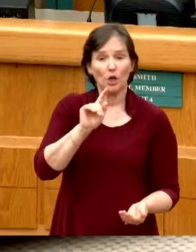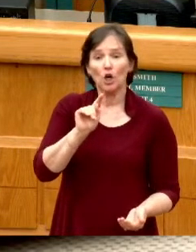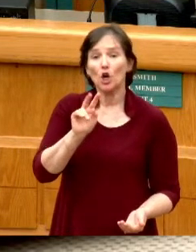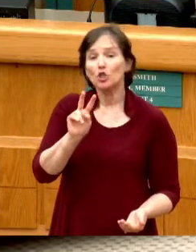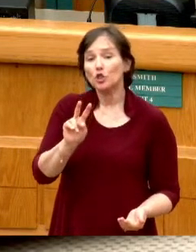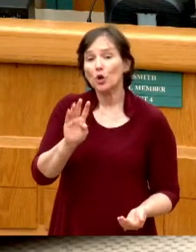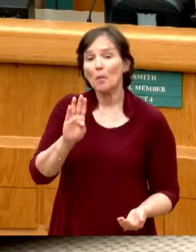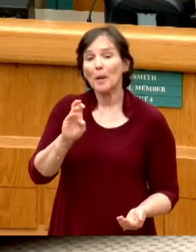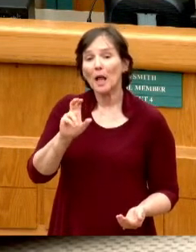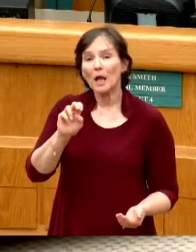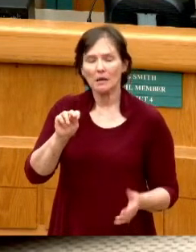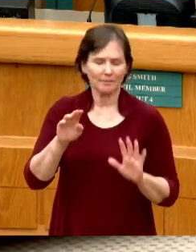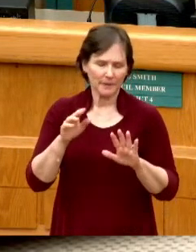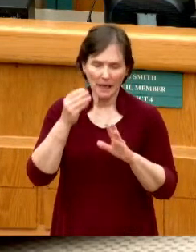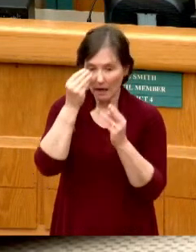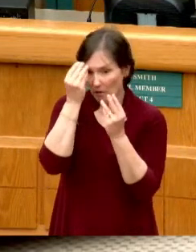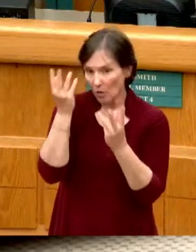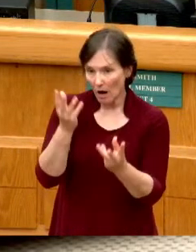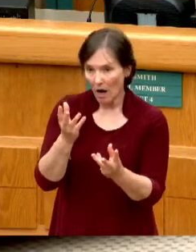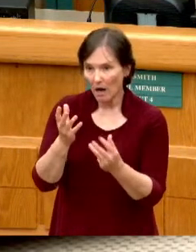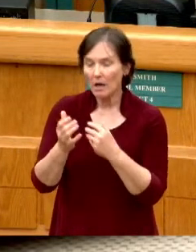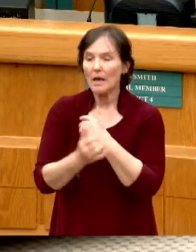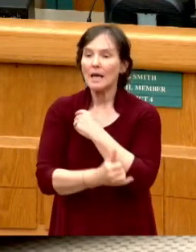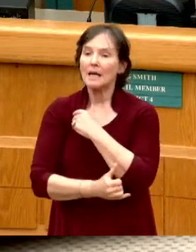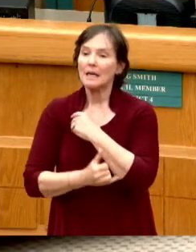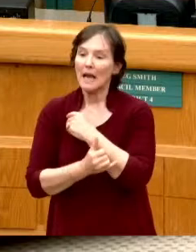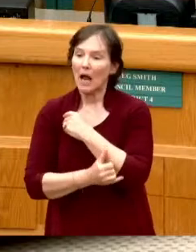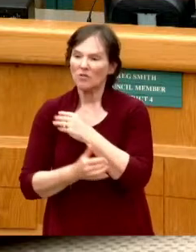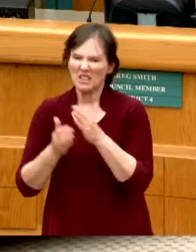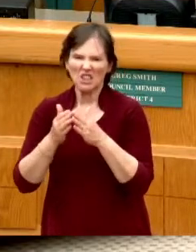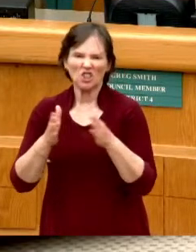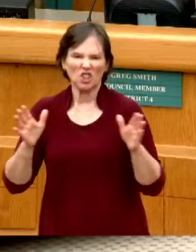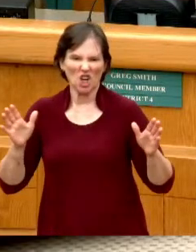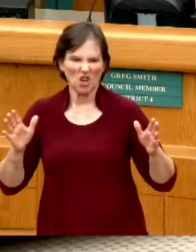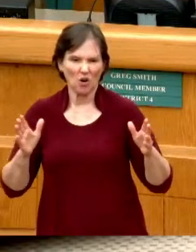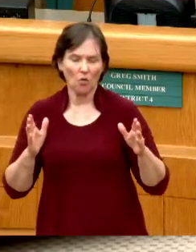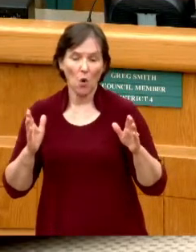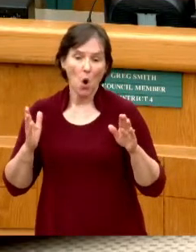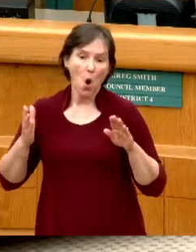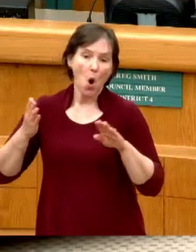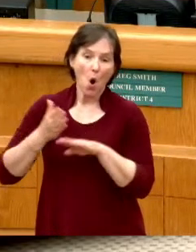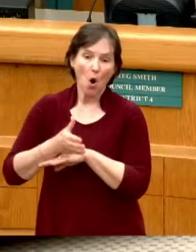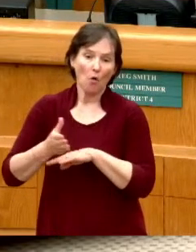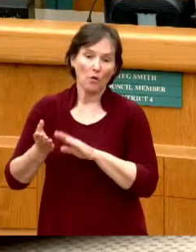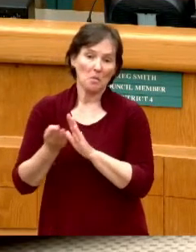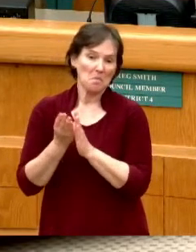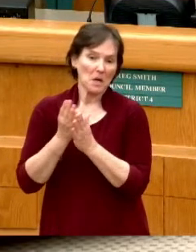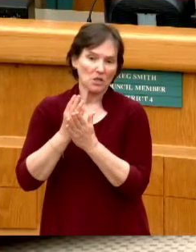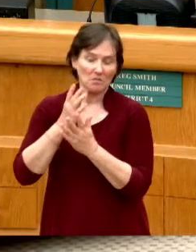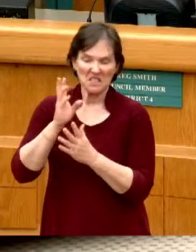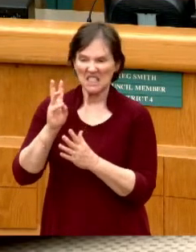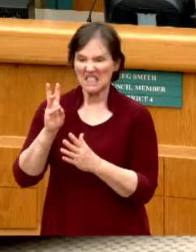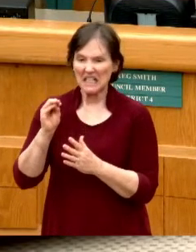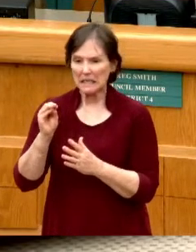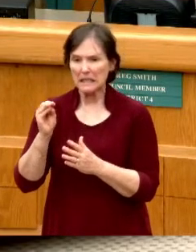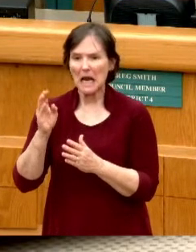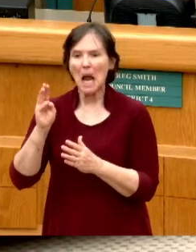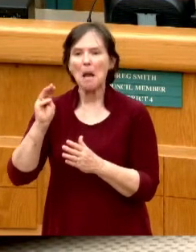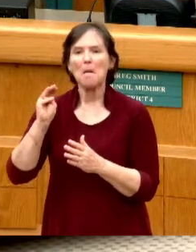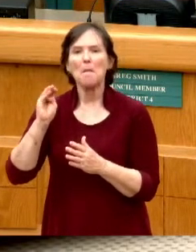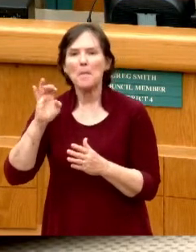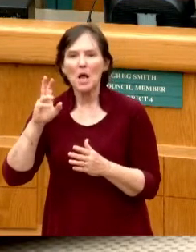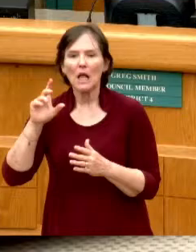gone over by $60 million, it seems to me a great investment if all of those expenses